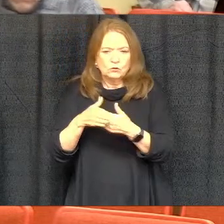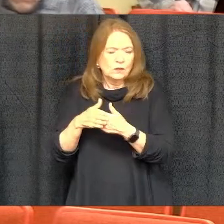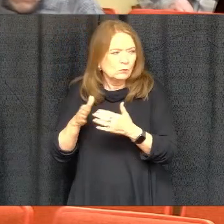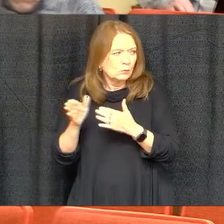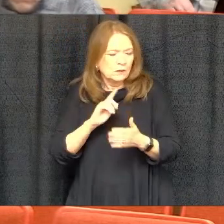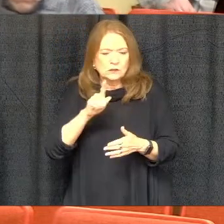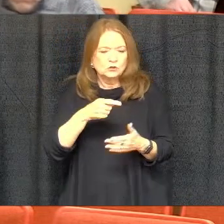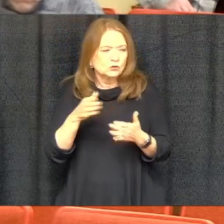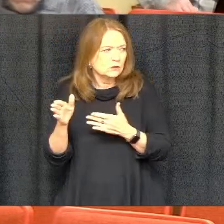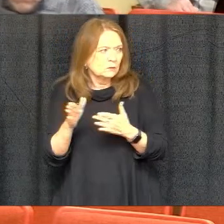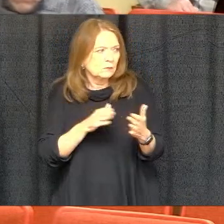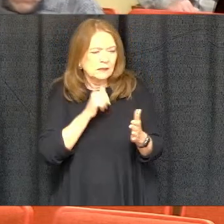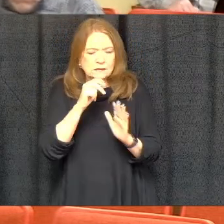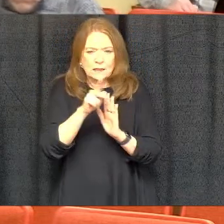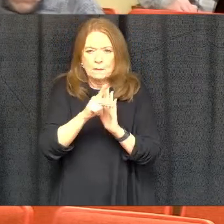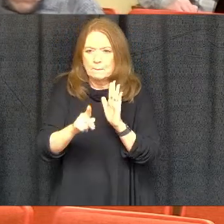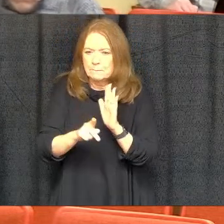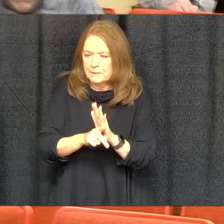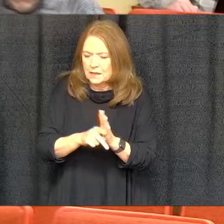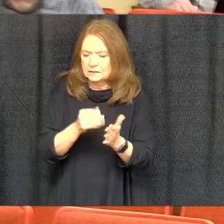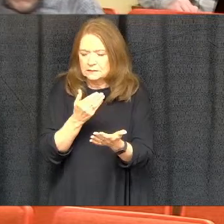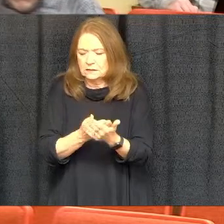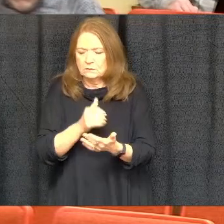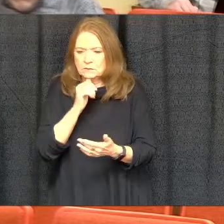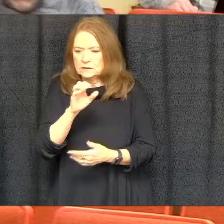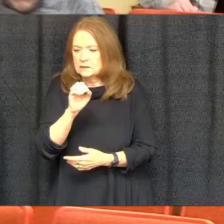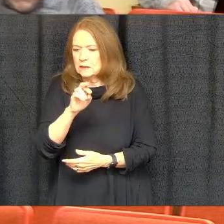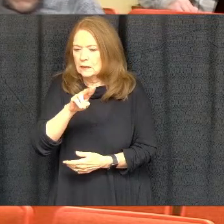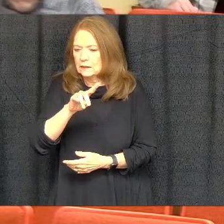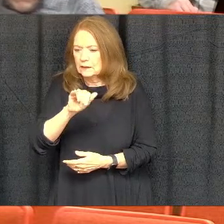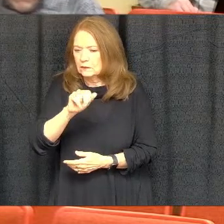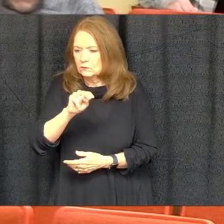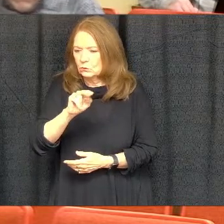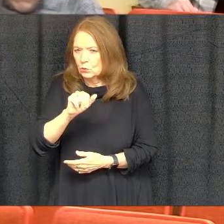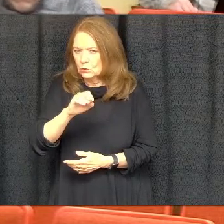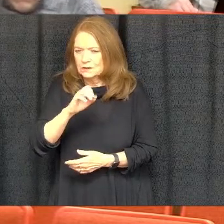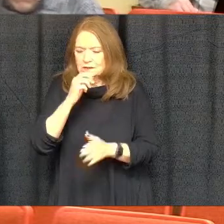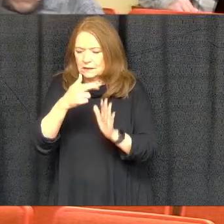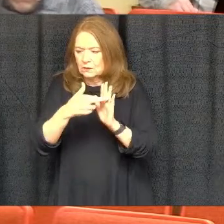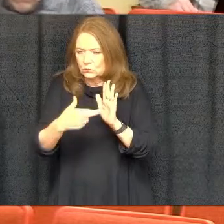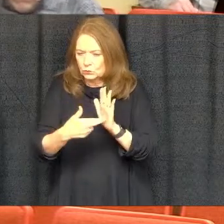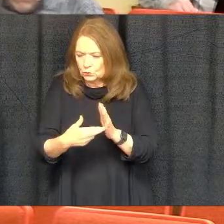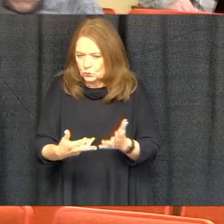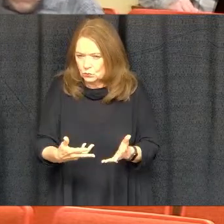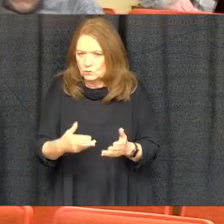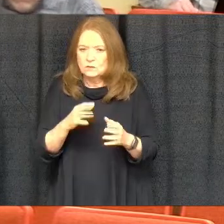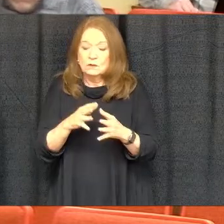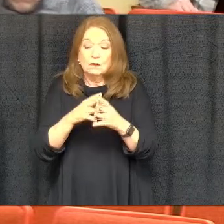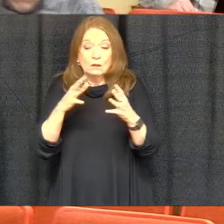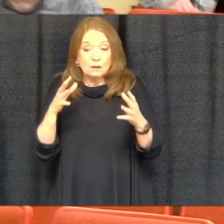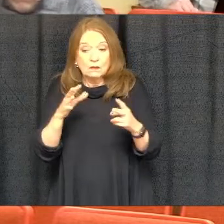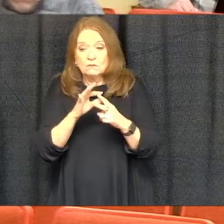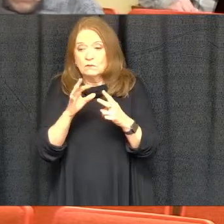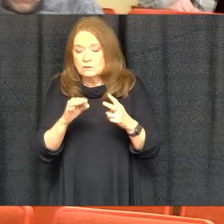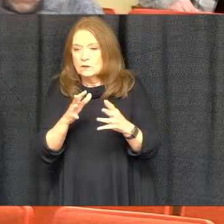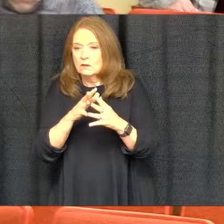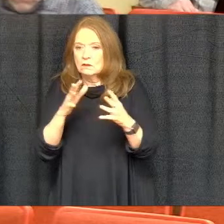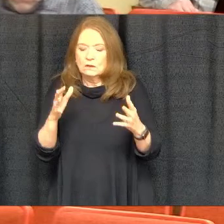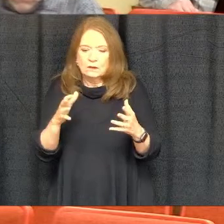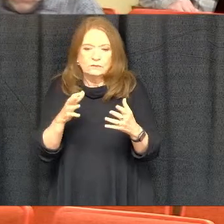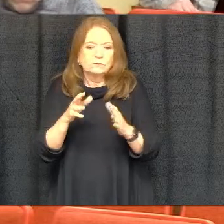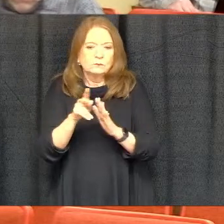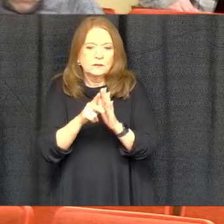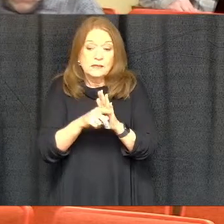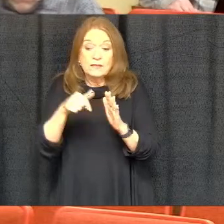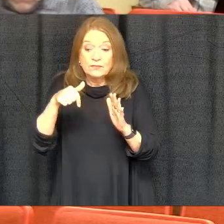It's a policy document, it's not an ordinance. It provides a lot of options and a lot of policies, and this